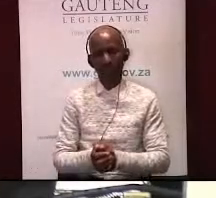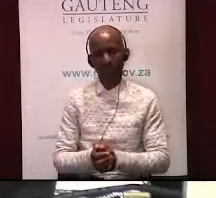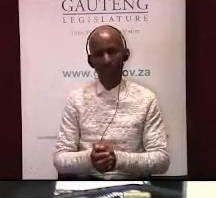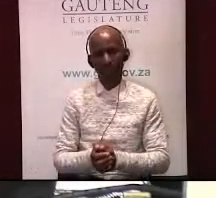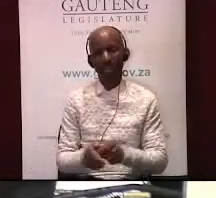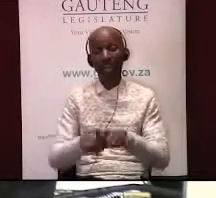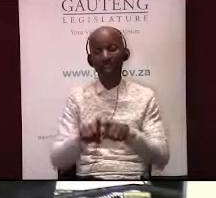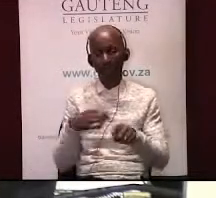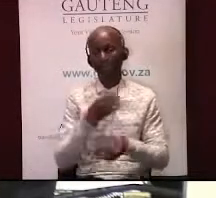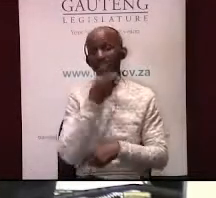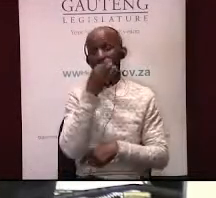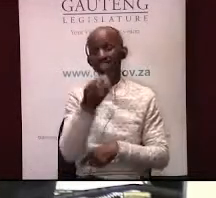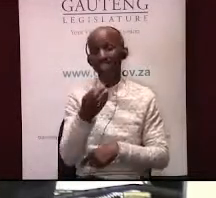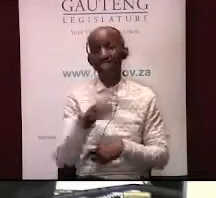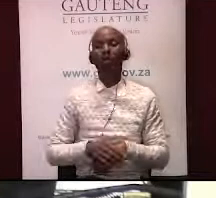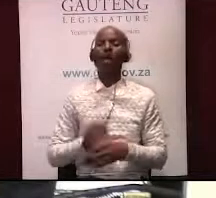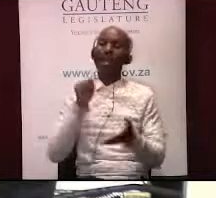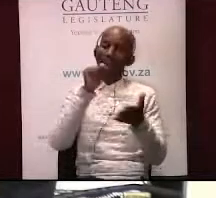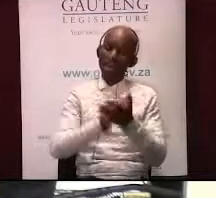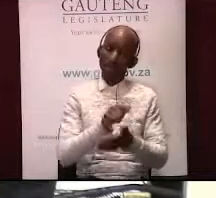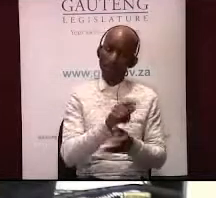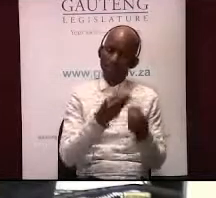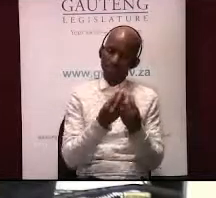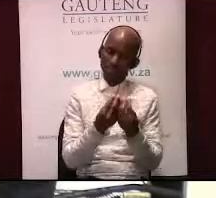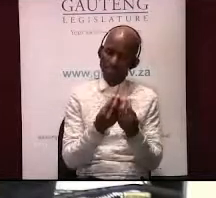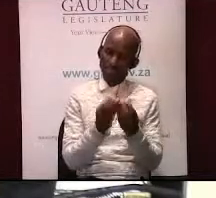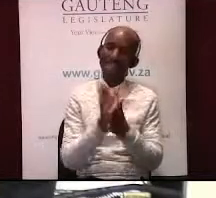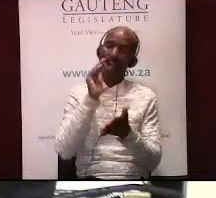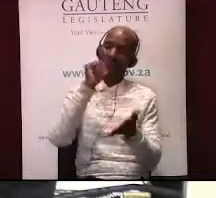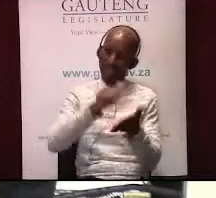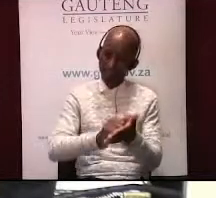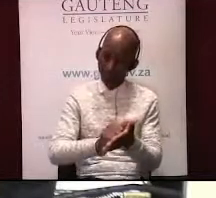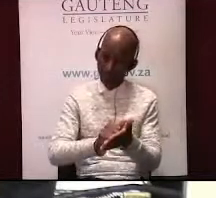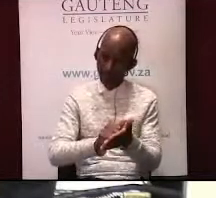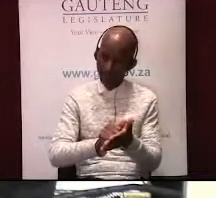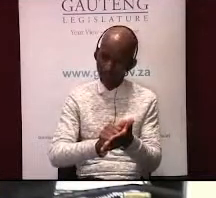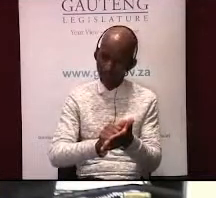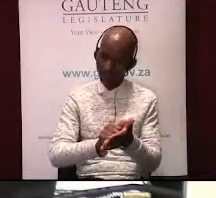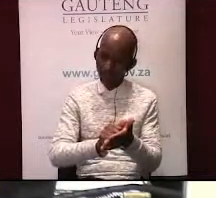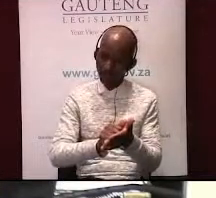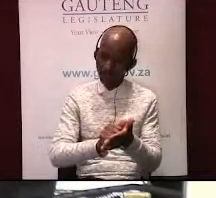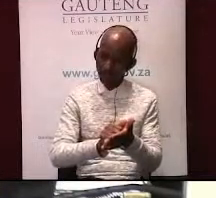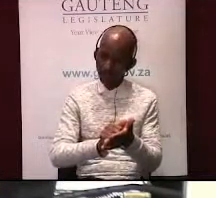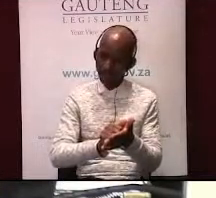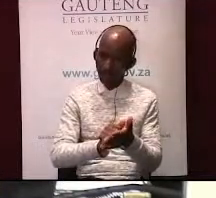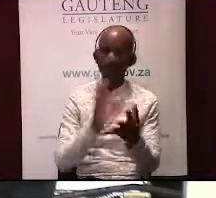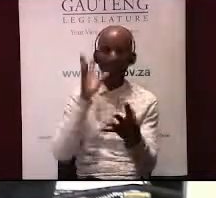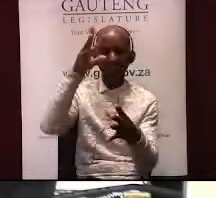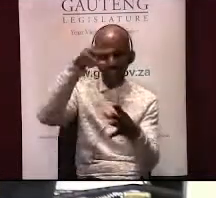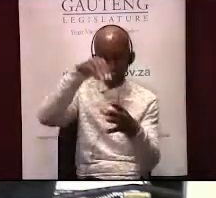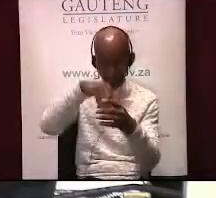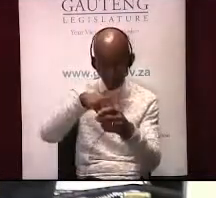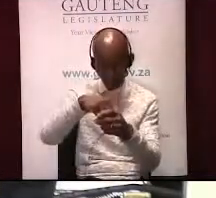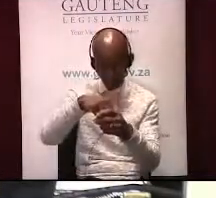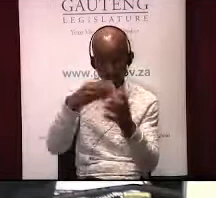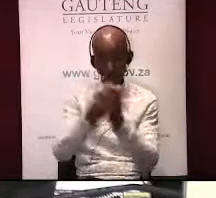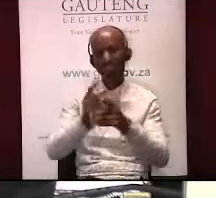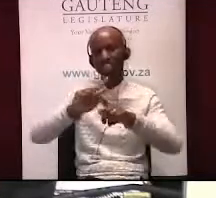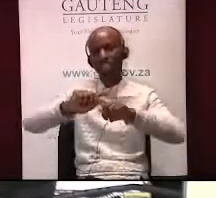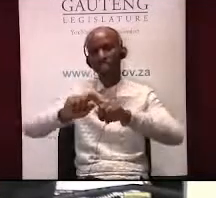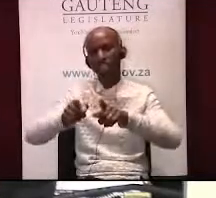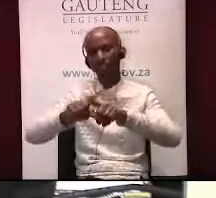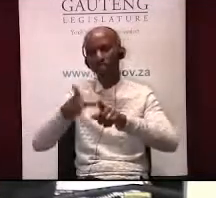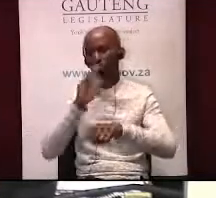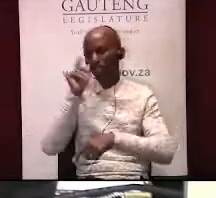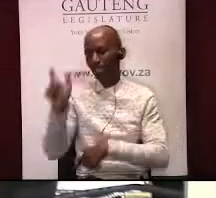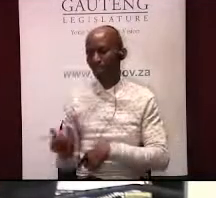And like I said, I will leave this at that and allow for the inputs by the various